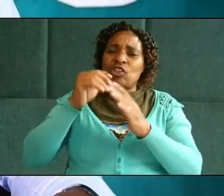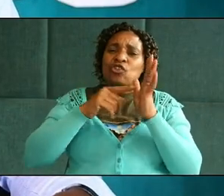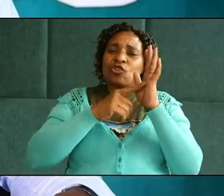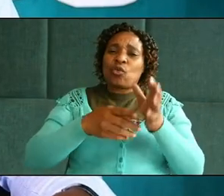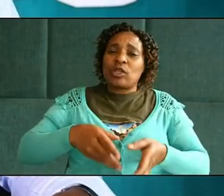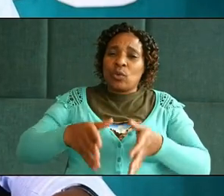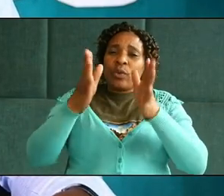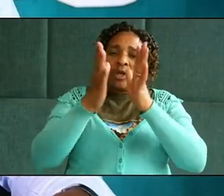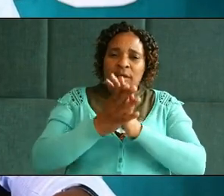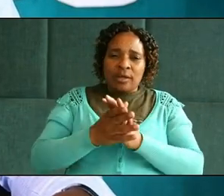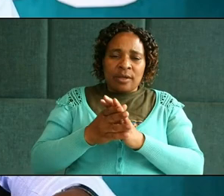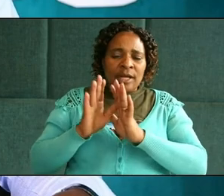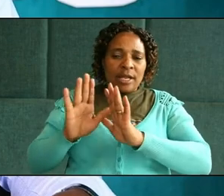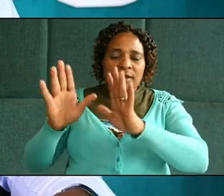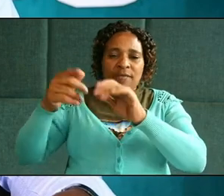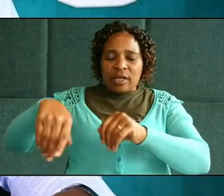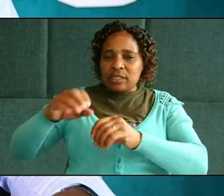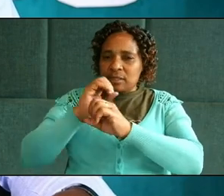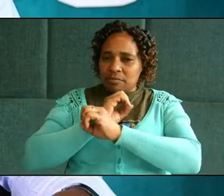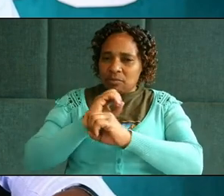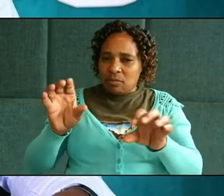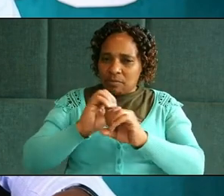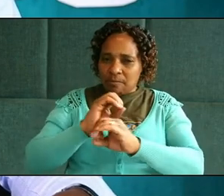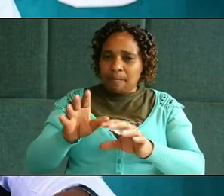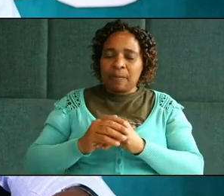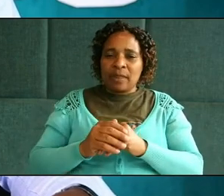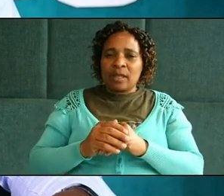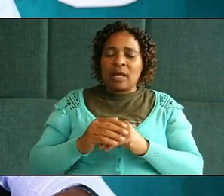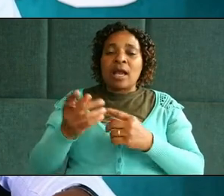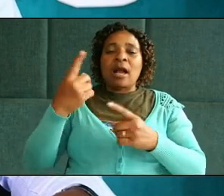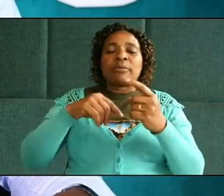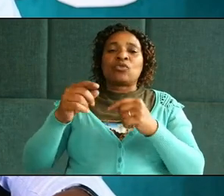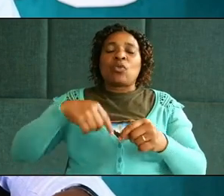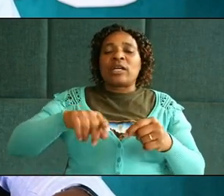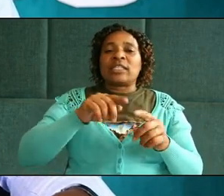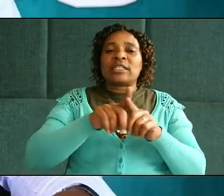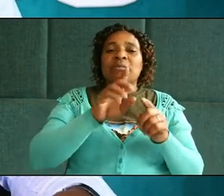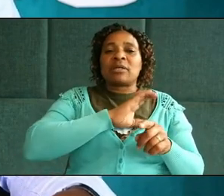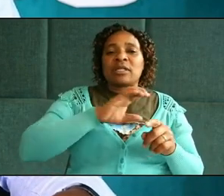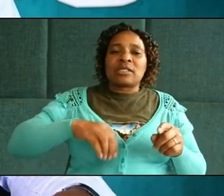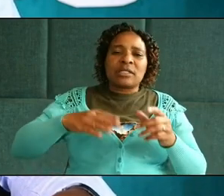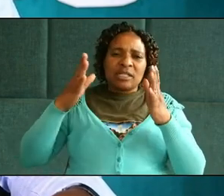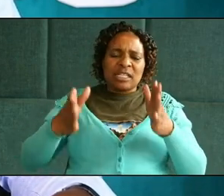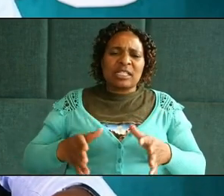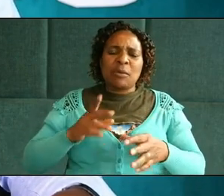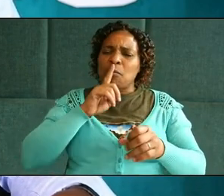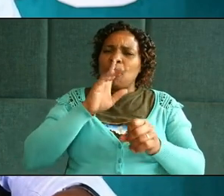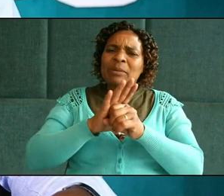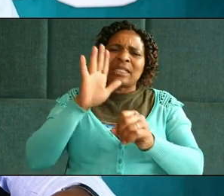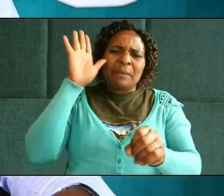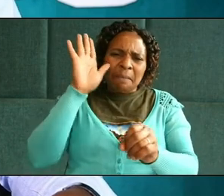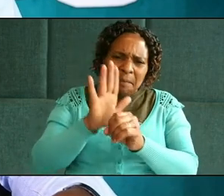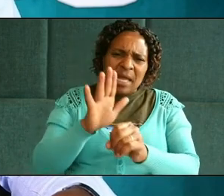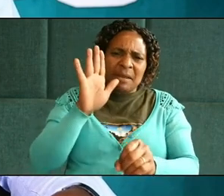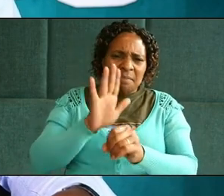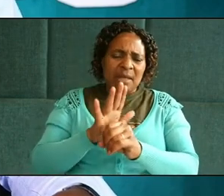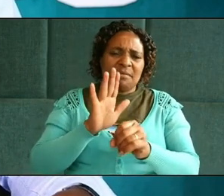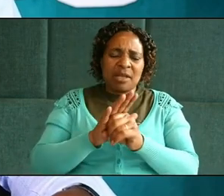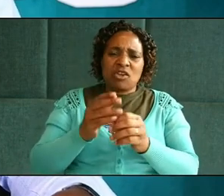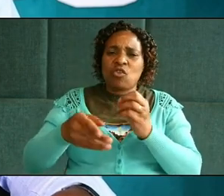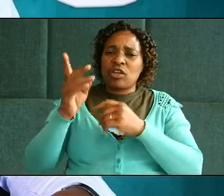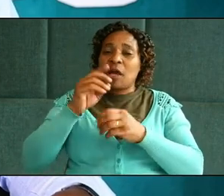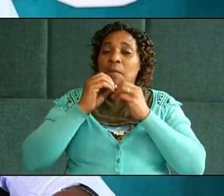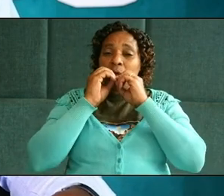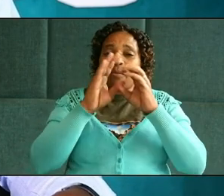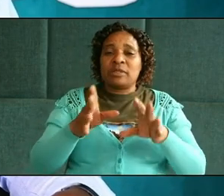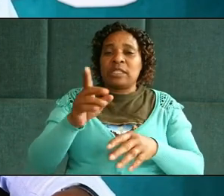way, like he's not going to leave us. And then it's something that comes into us Christians, you know. There are so many promises that God has promised us, you know.